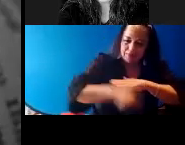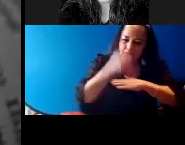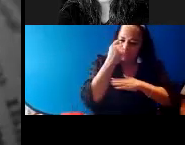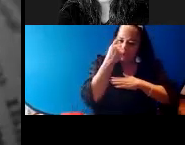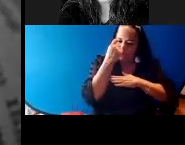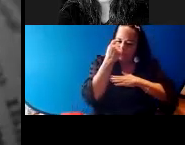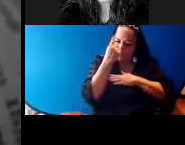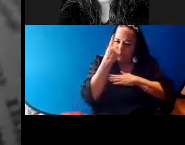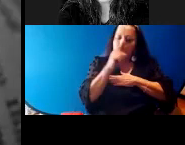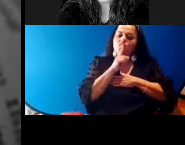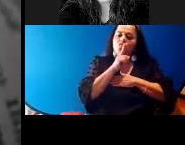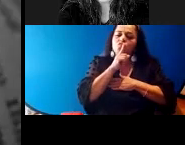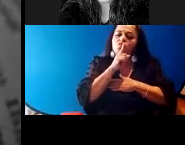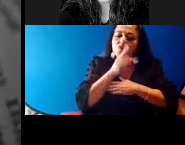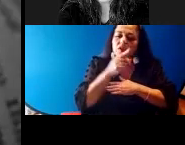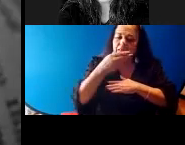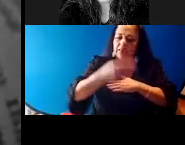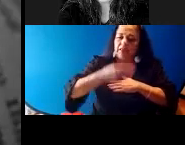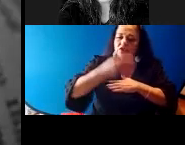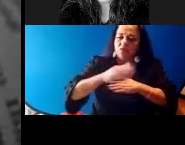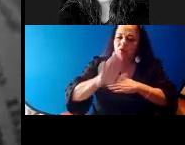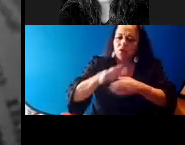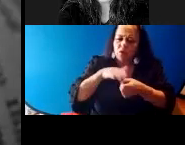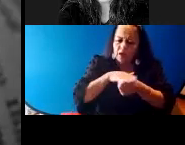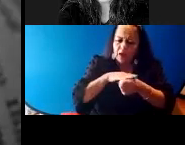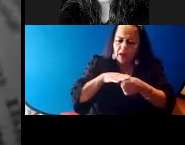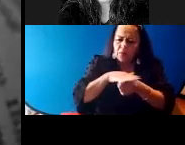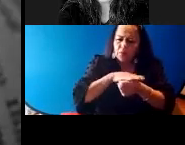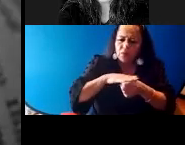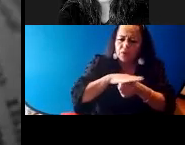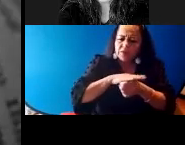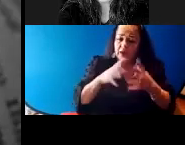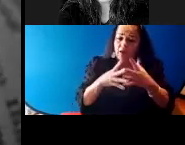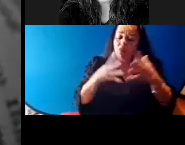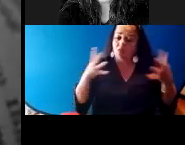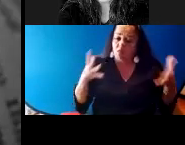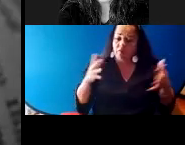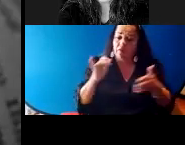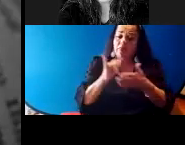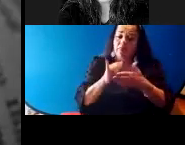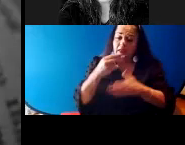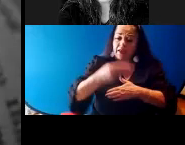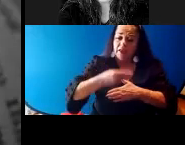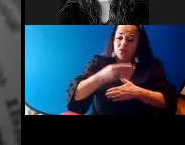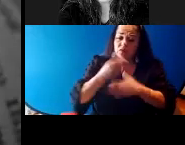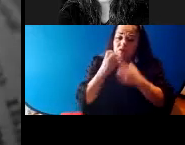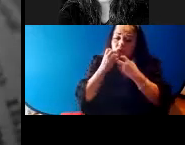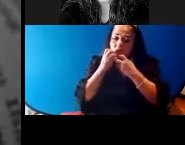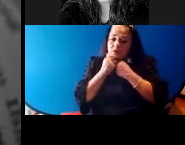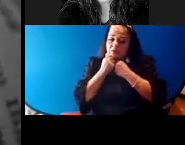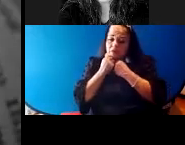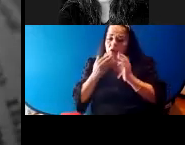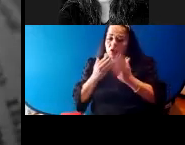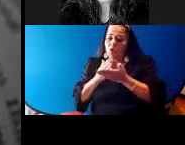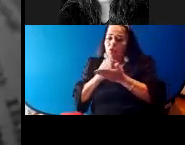really understand the history of your neighborhoods. And a lot of that history is often preserved orally through elders